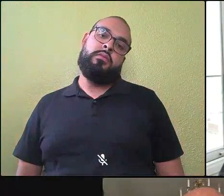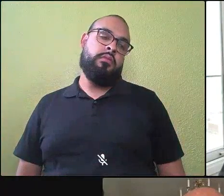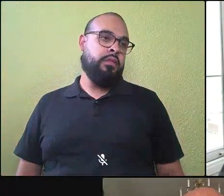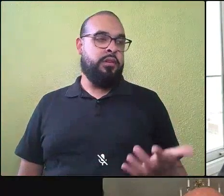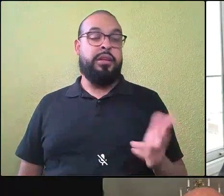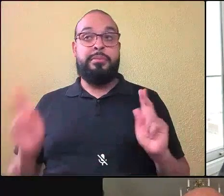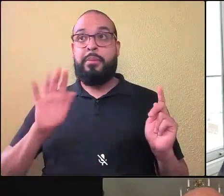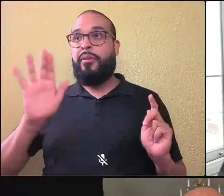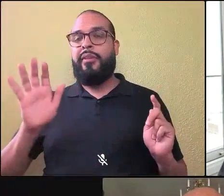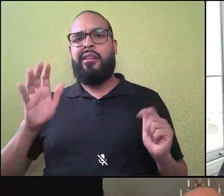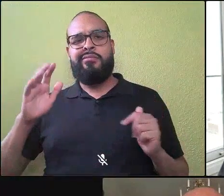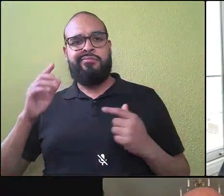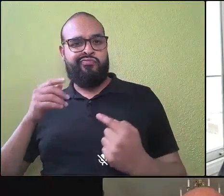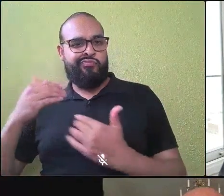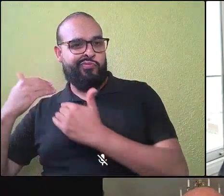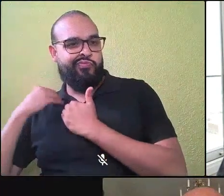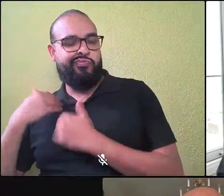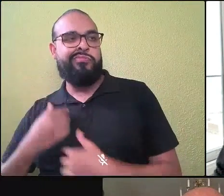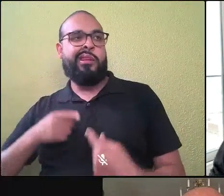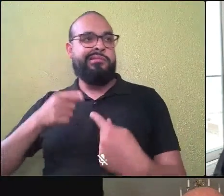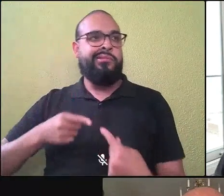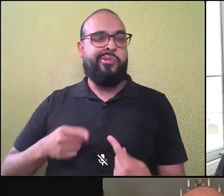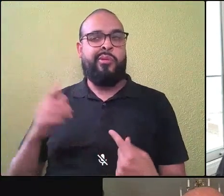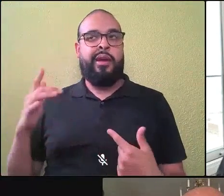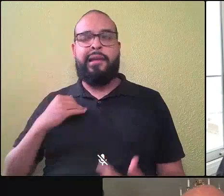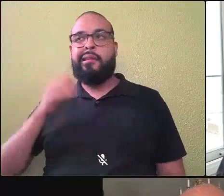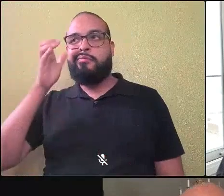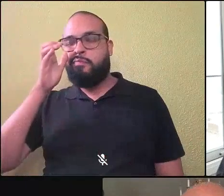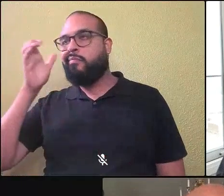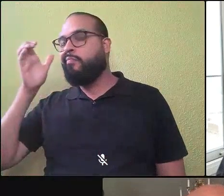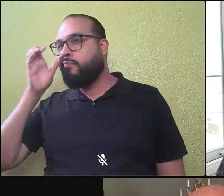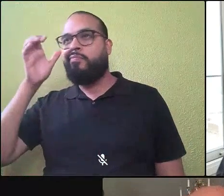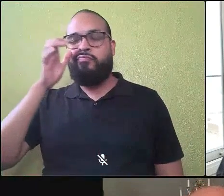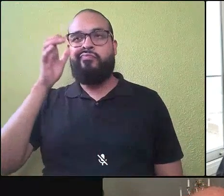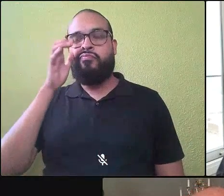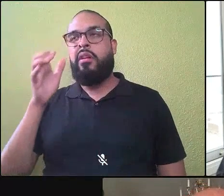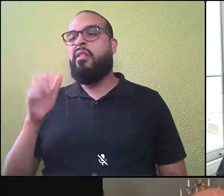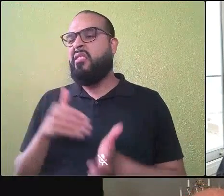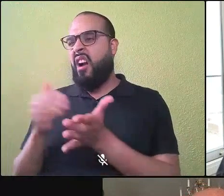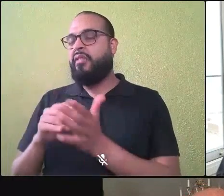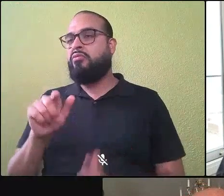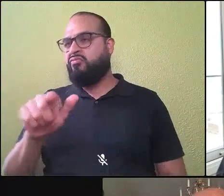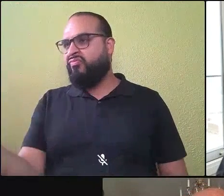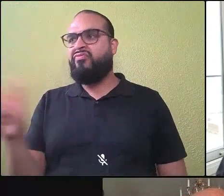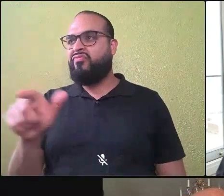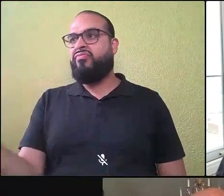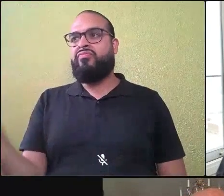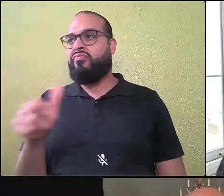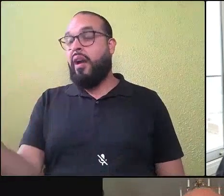people's burdens. So when it's time, sort of being honest with myself about, hey, I need some other perspective. I need some support